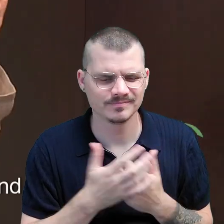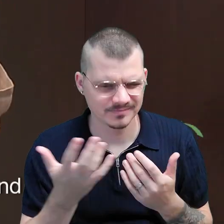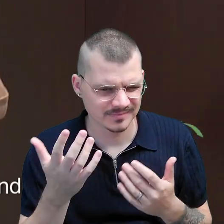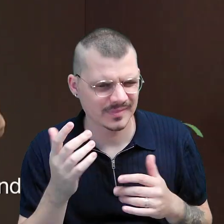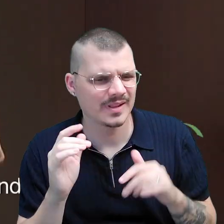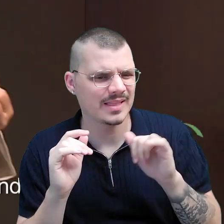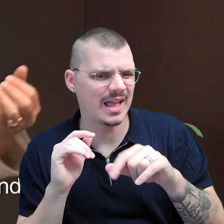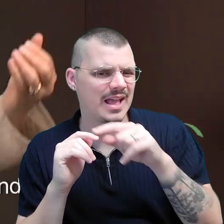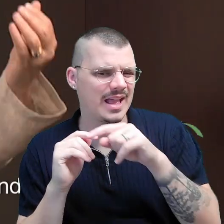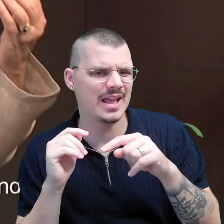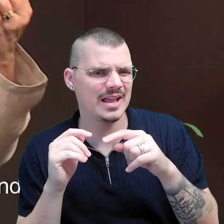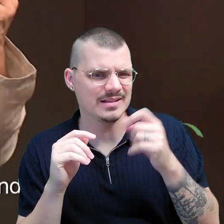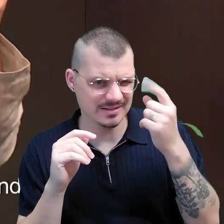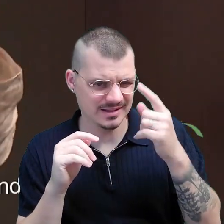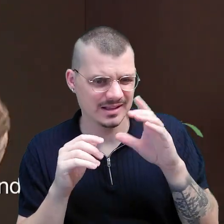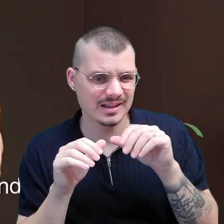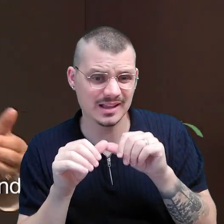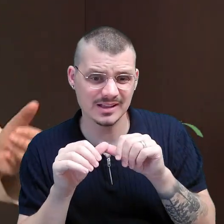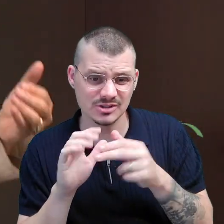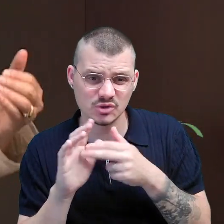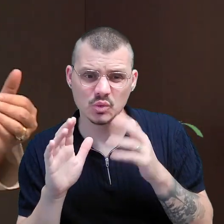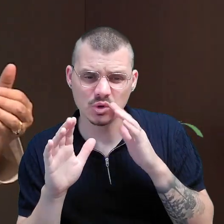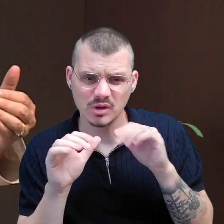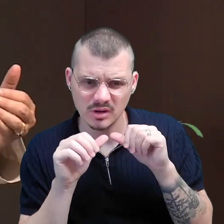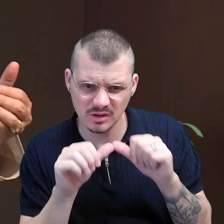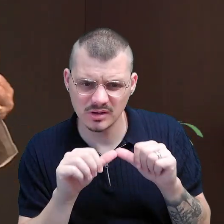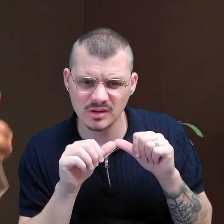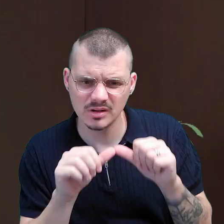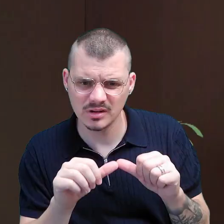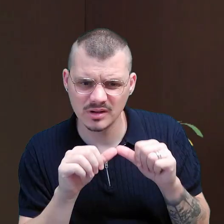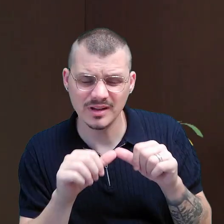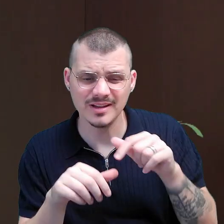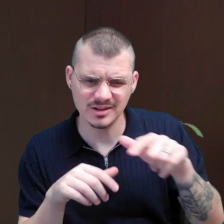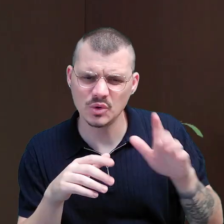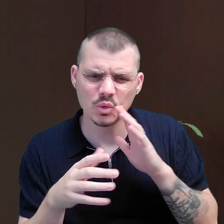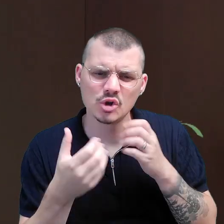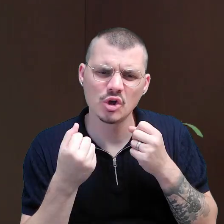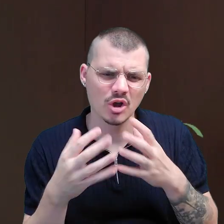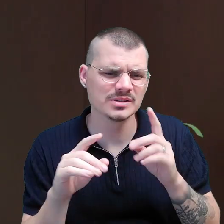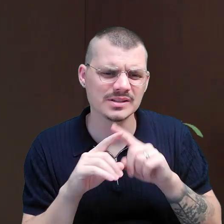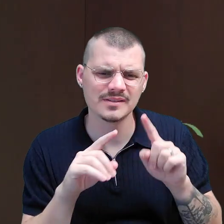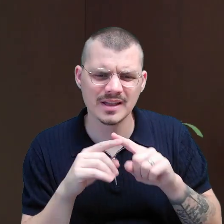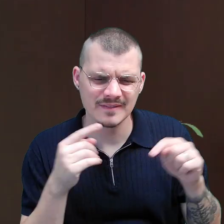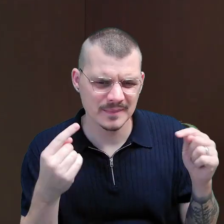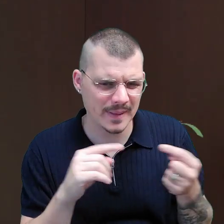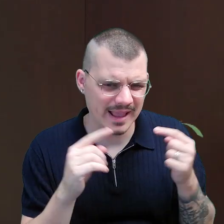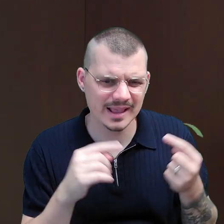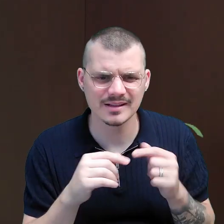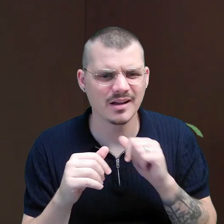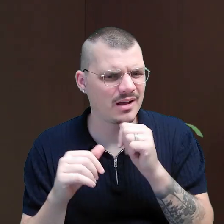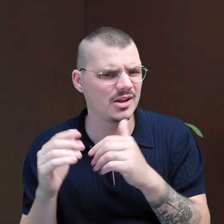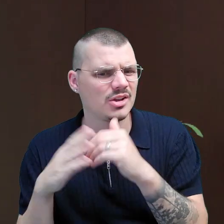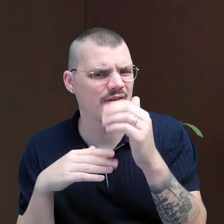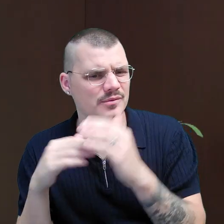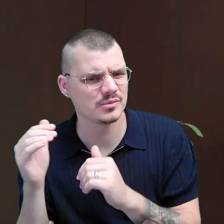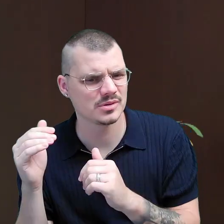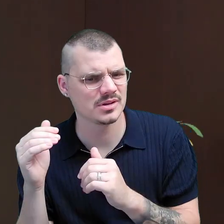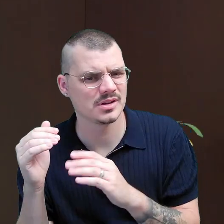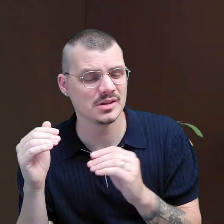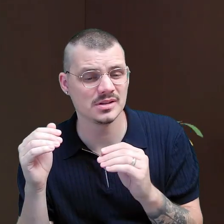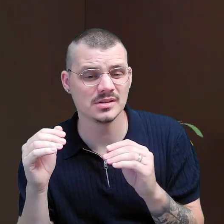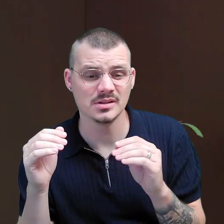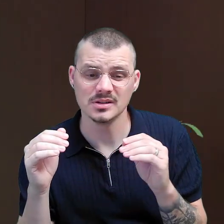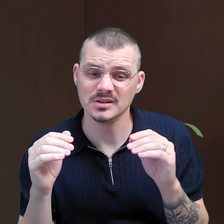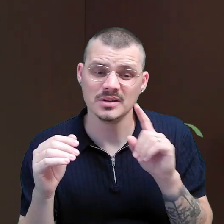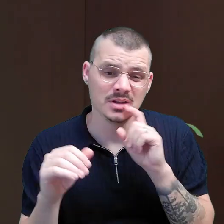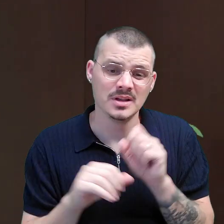And those conditions, they just go on, don't they? They cause all kinds of pain and discomfort, and